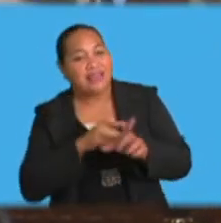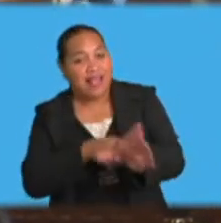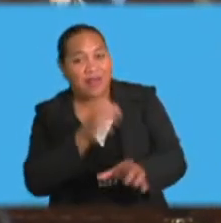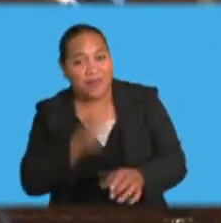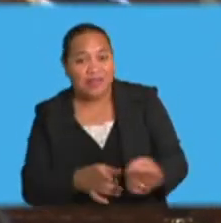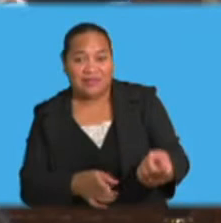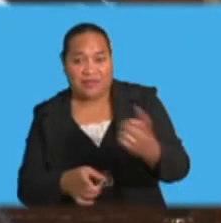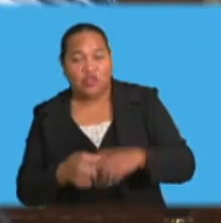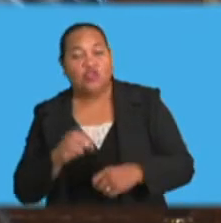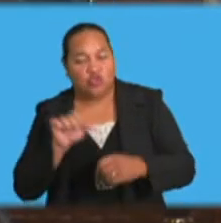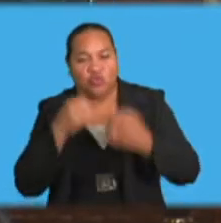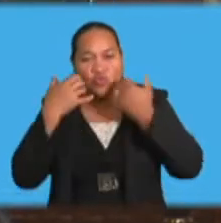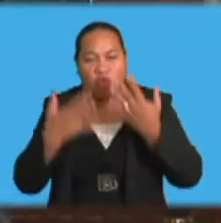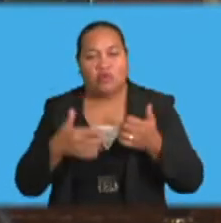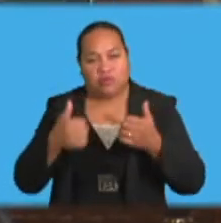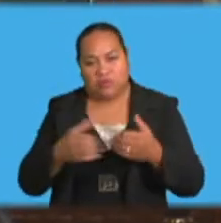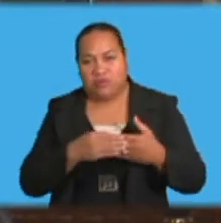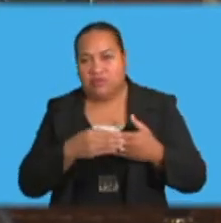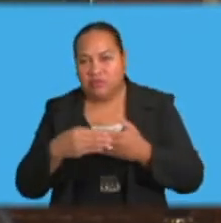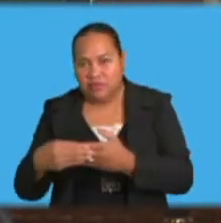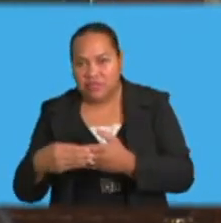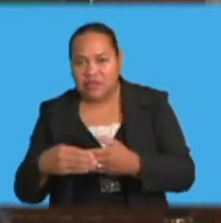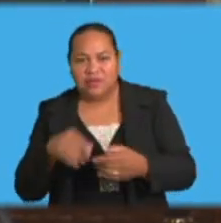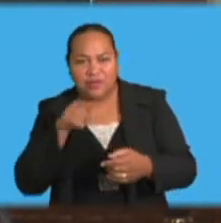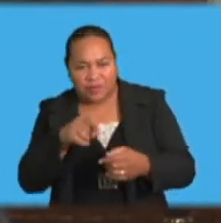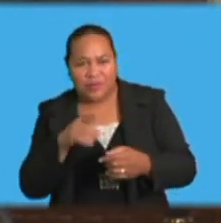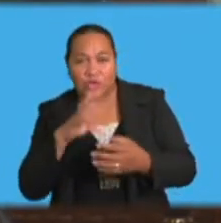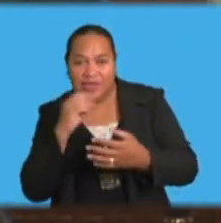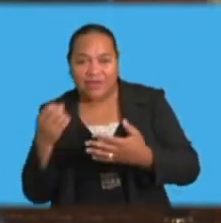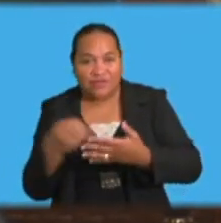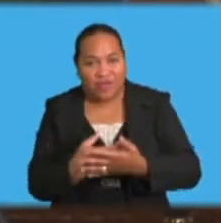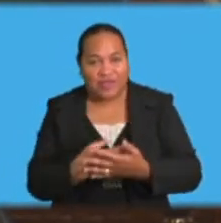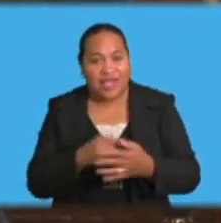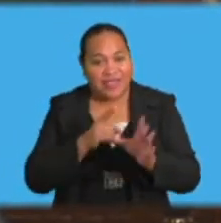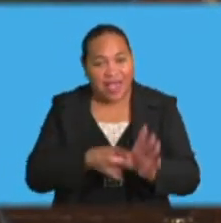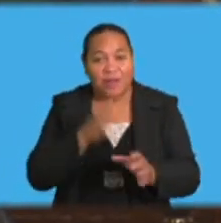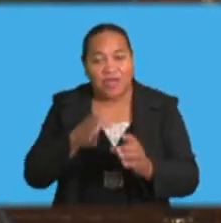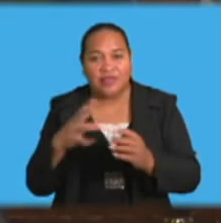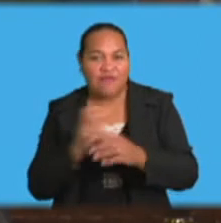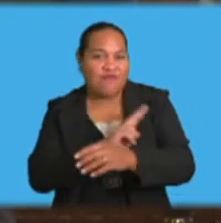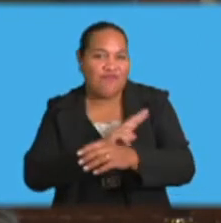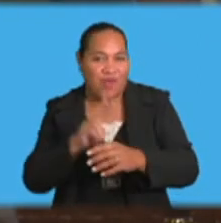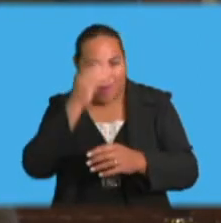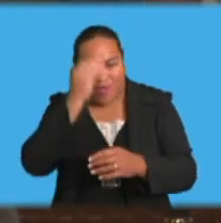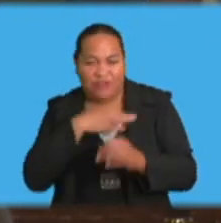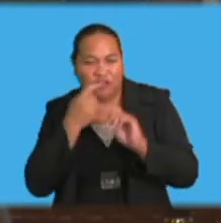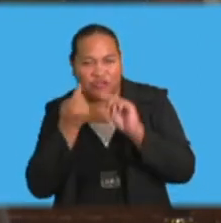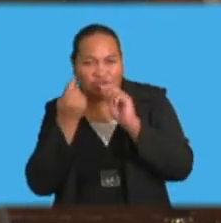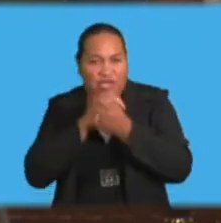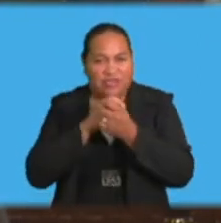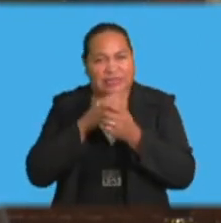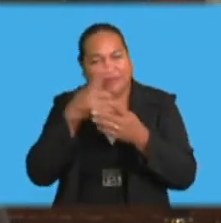effective leadership in work health and safety that can positively influence a worker's values and beliefs, how they perceive